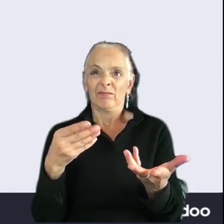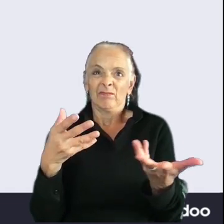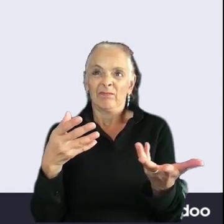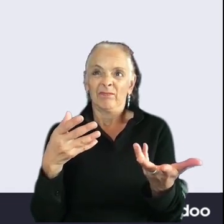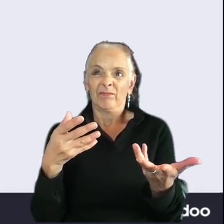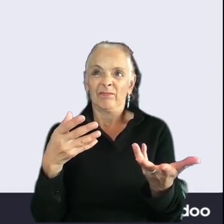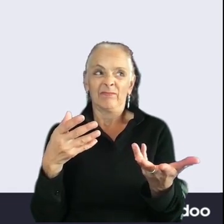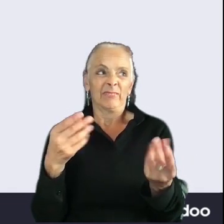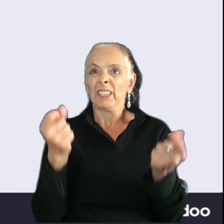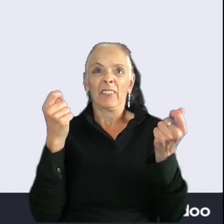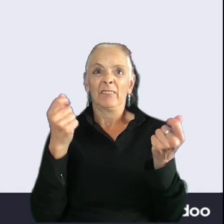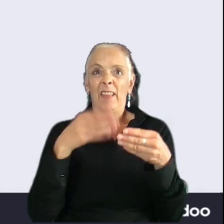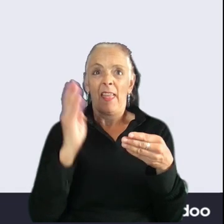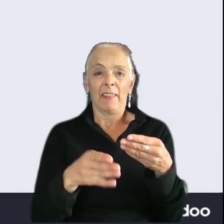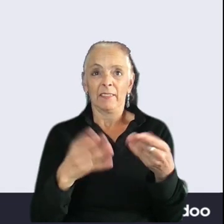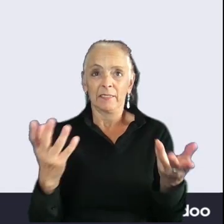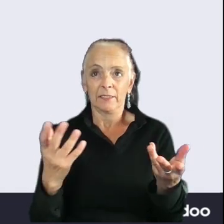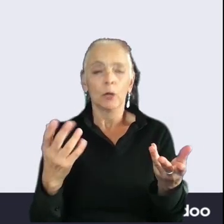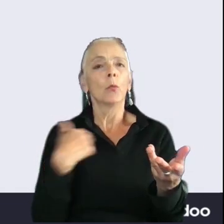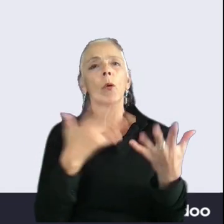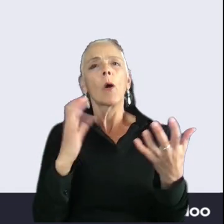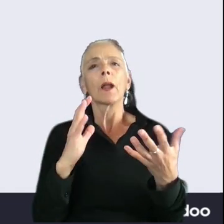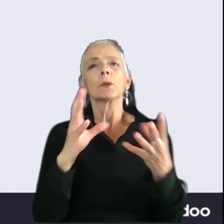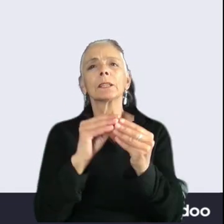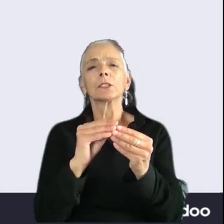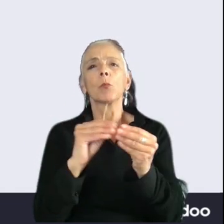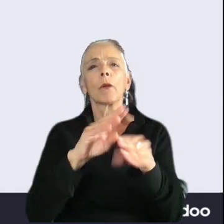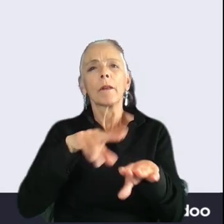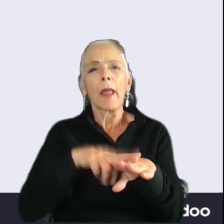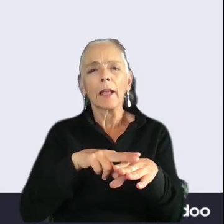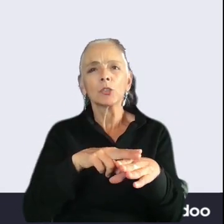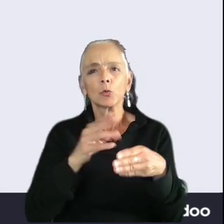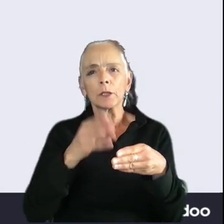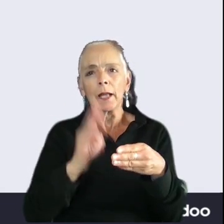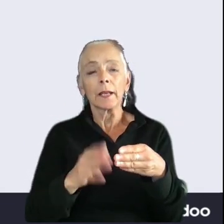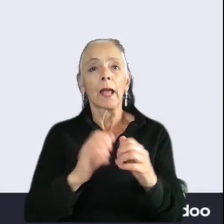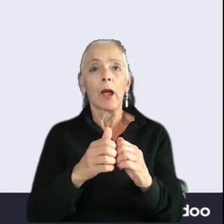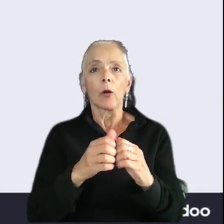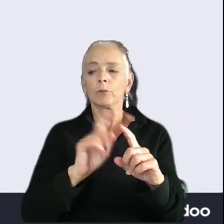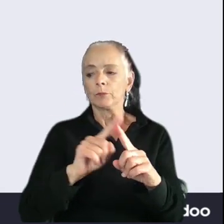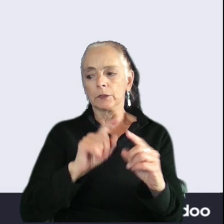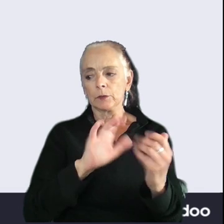ends really suddenly, and we wanted our sessions to end more naturally by using different ways.